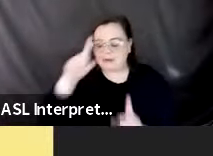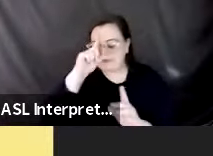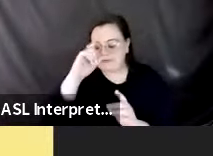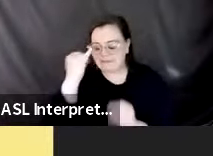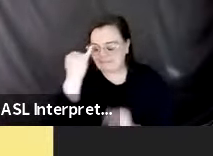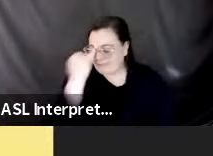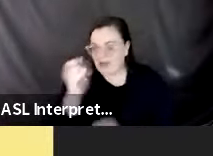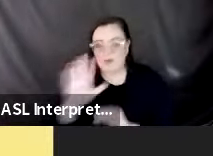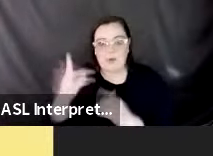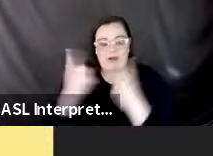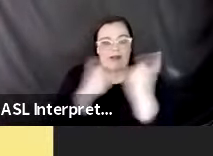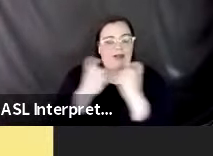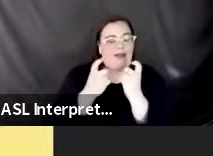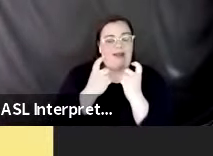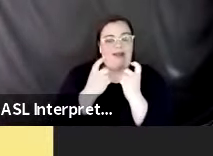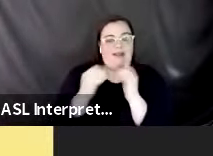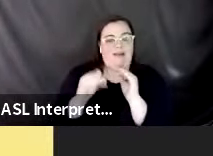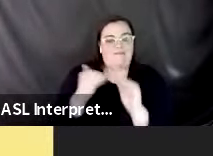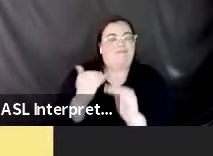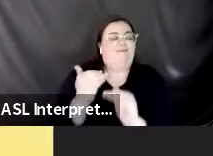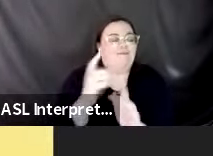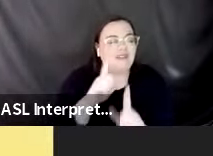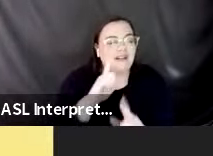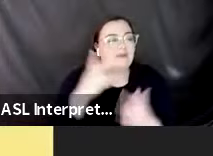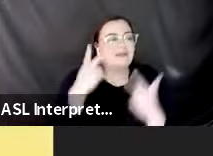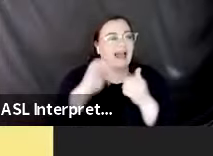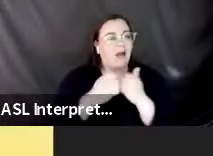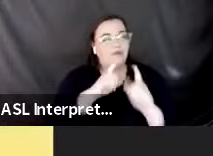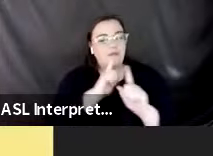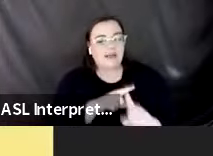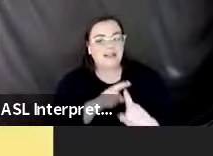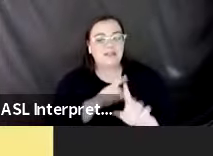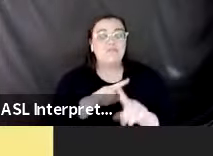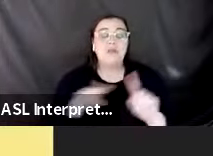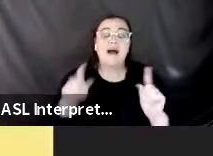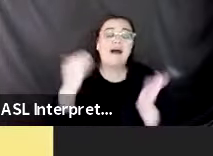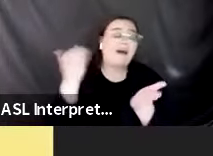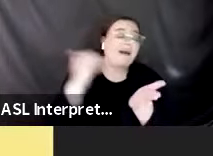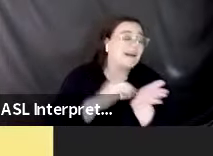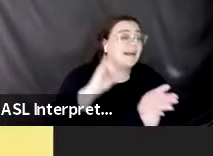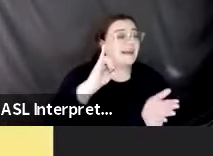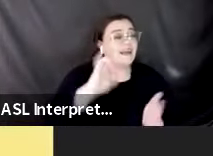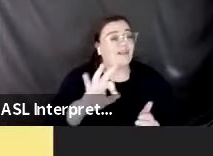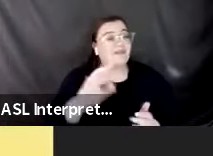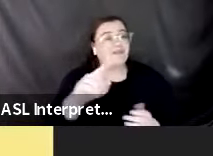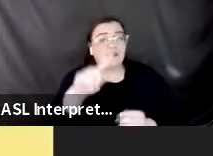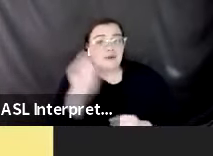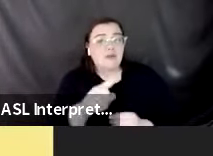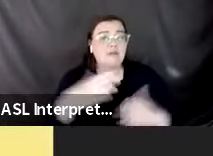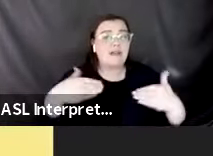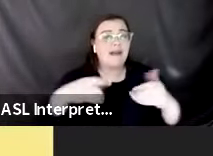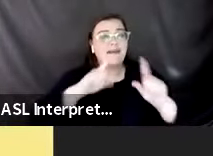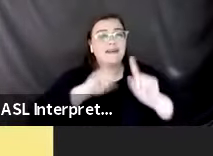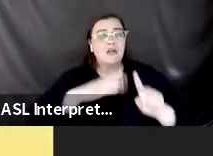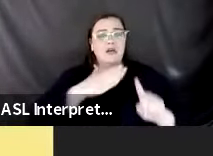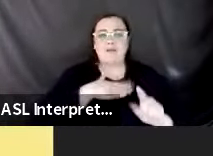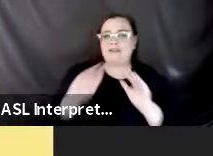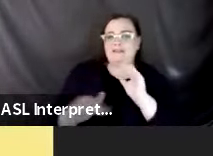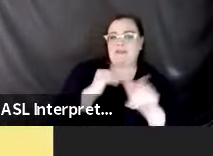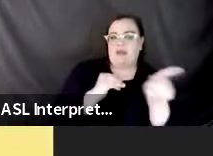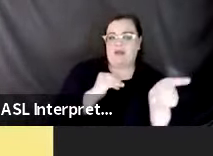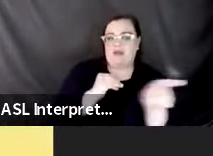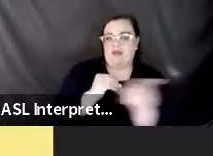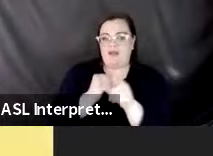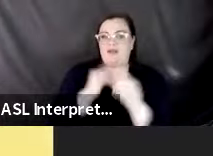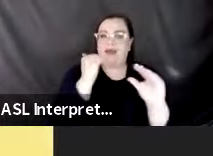are speeding in. We'll see what we can answer, but if you have questions that aren't answered, please feel free to email them